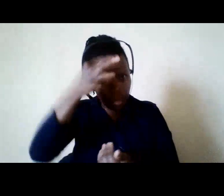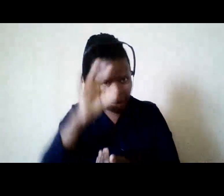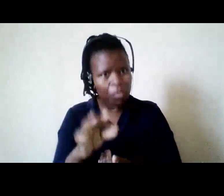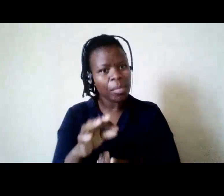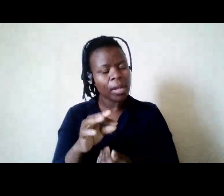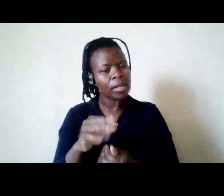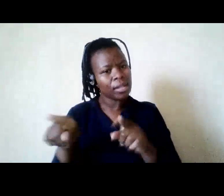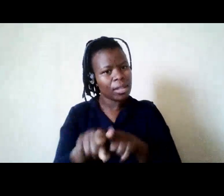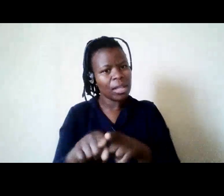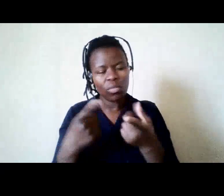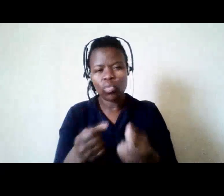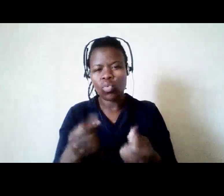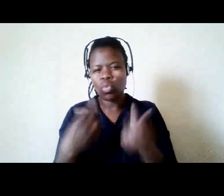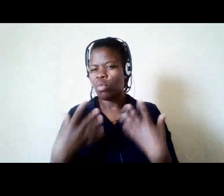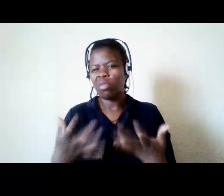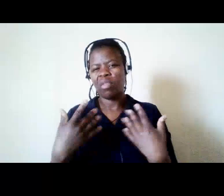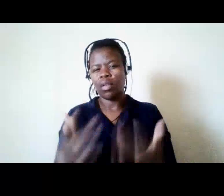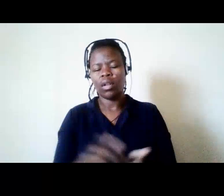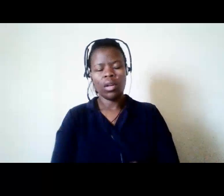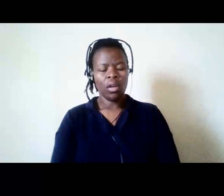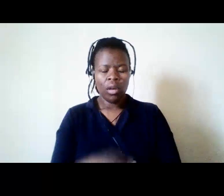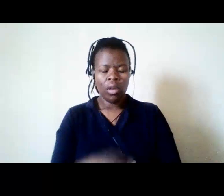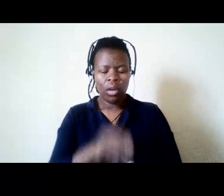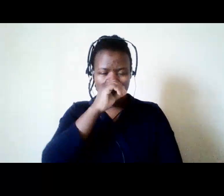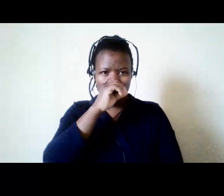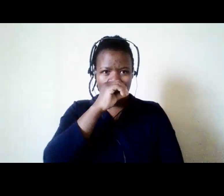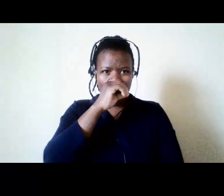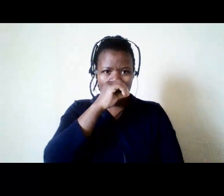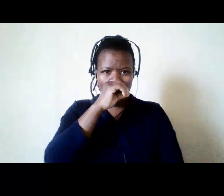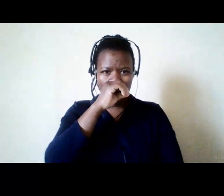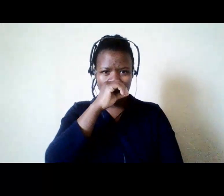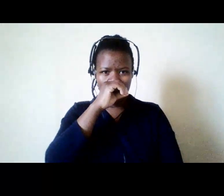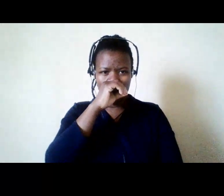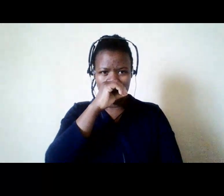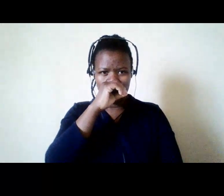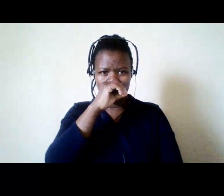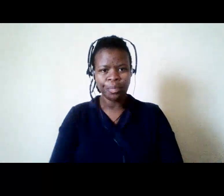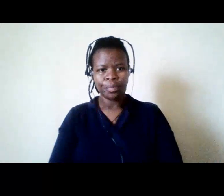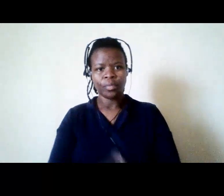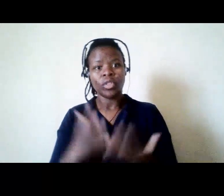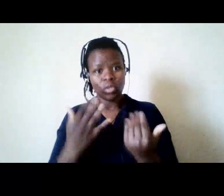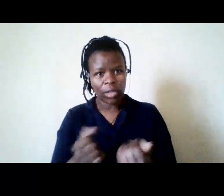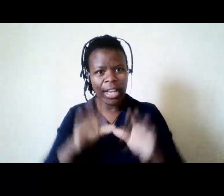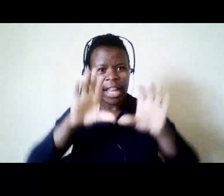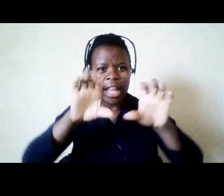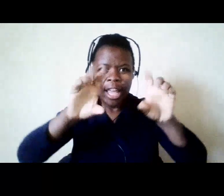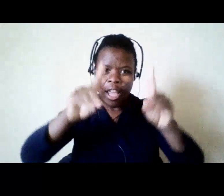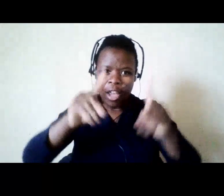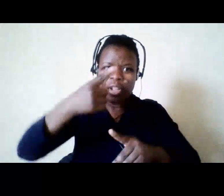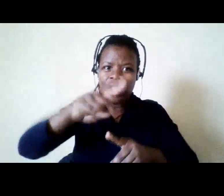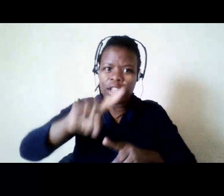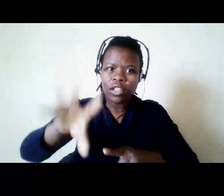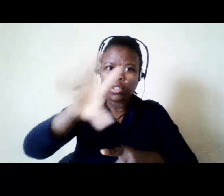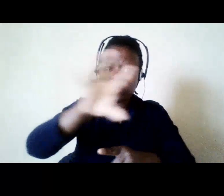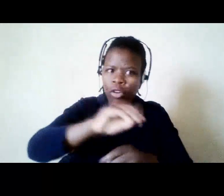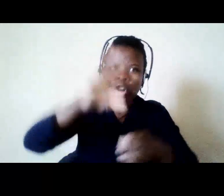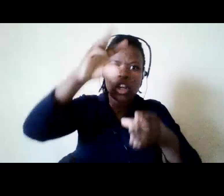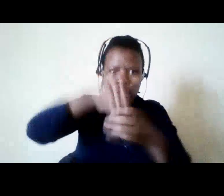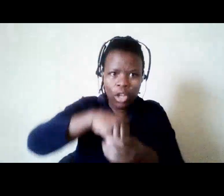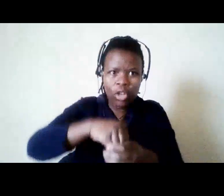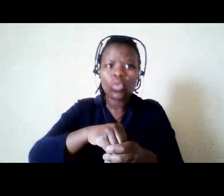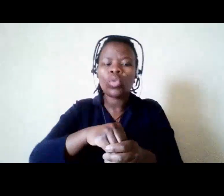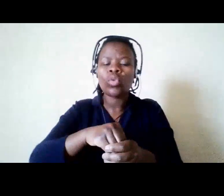the resources, does not say education for all, including children with severe to profound intellectual disability.